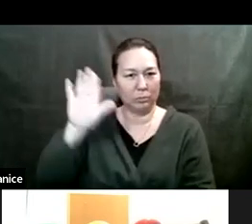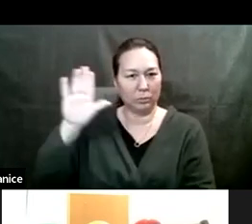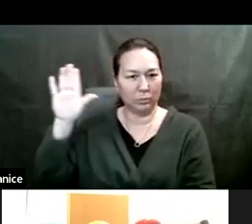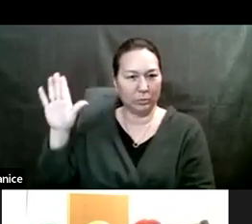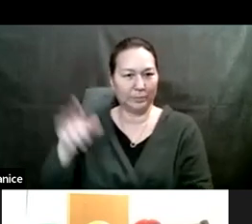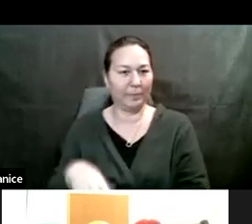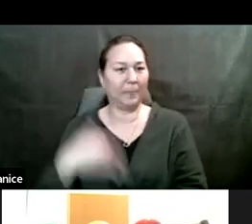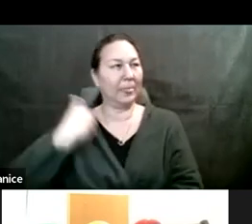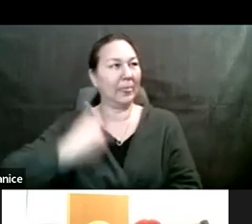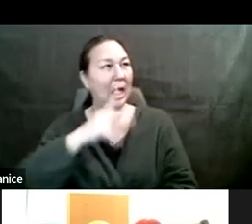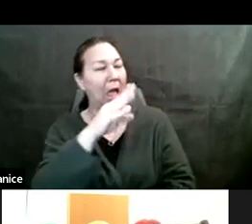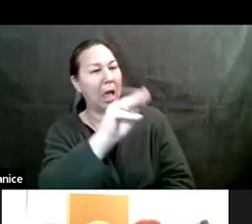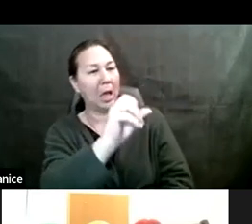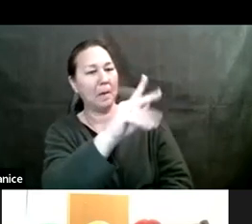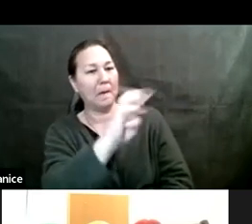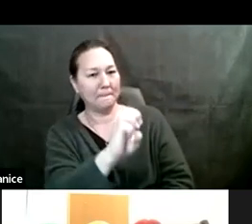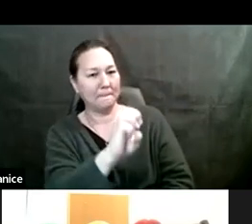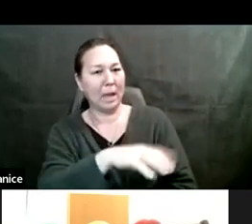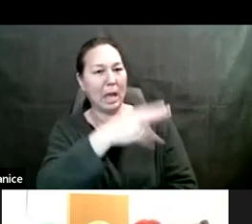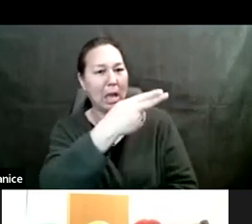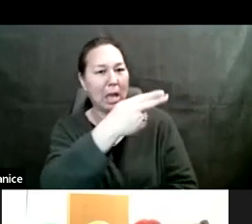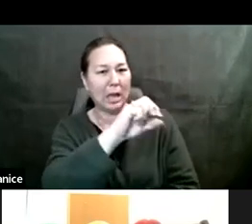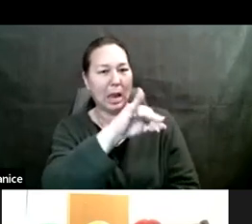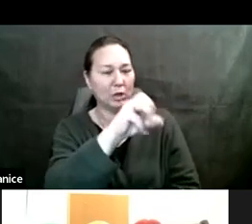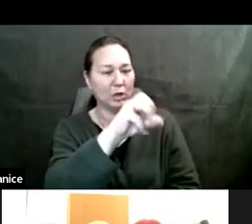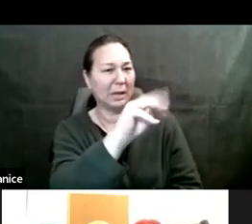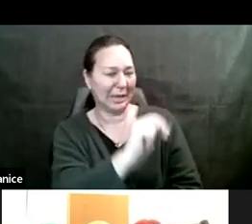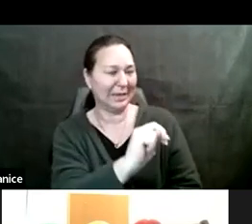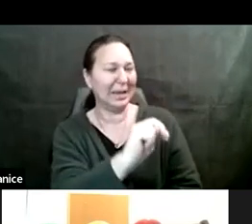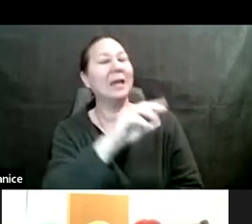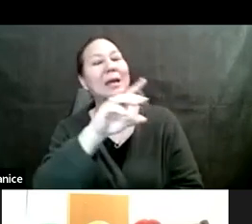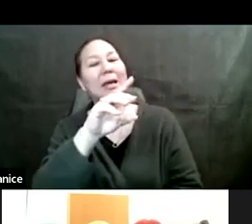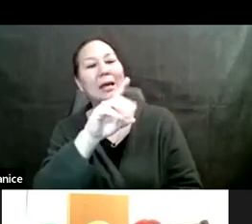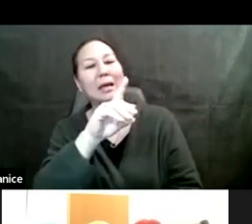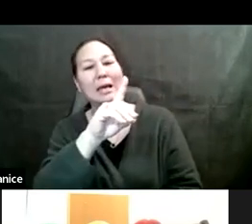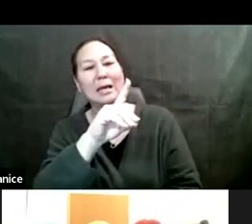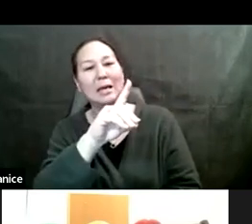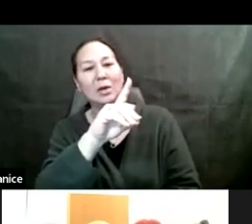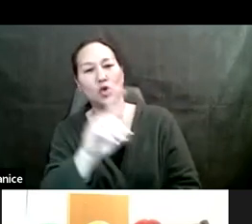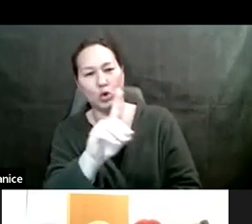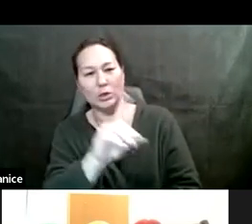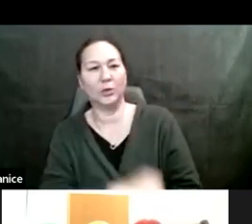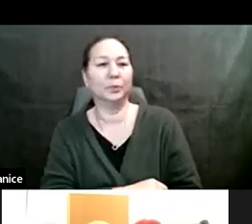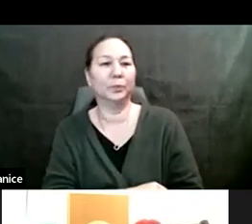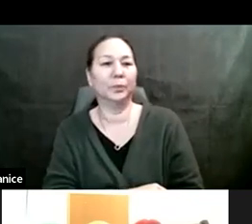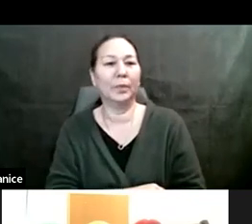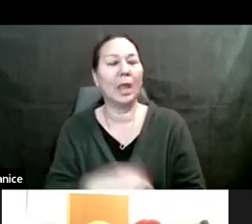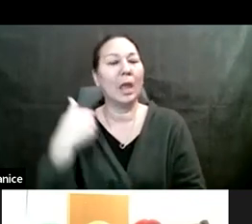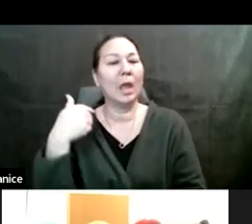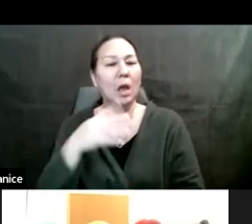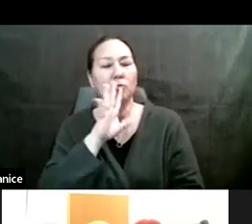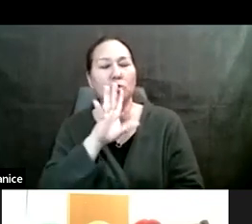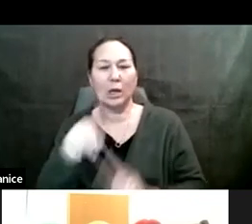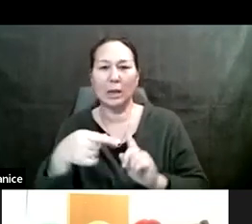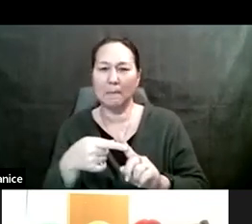Mike Heisman Dorchester this evening the school committee will vote in favor of next year's budget let